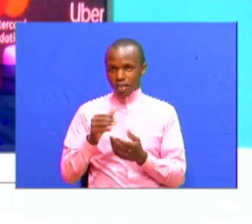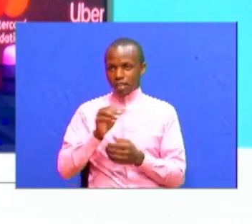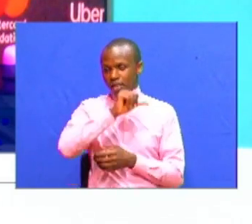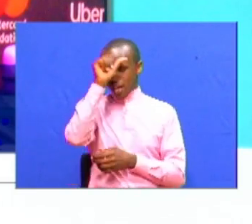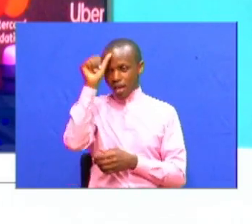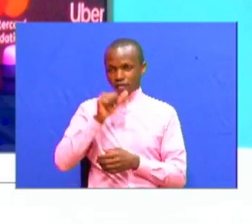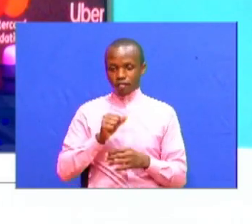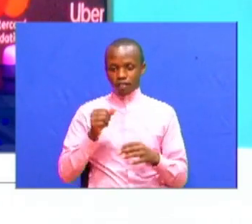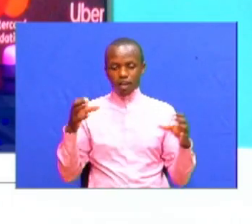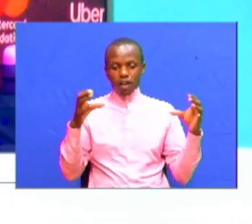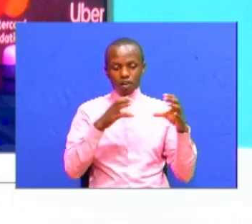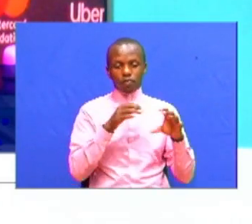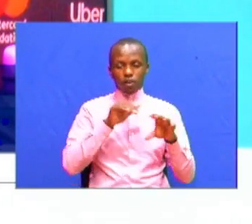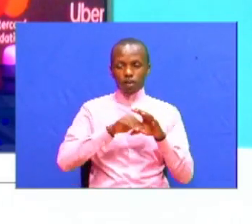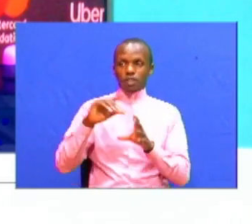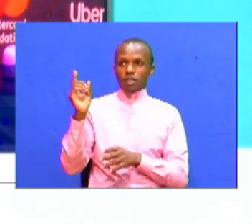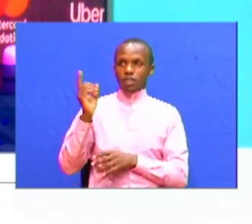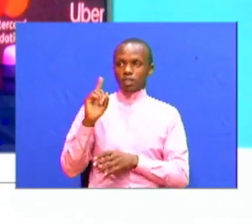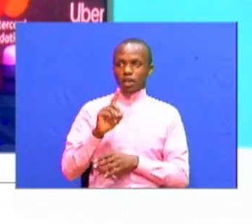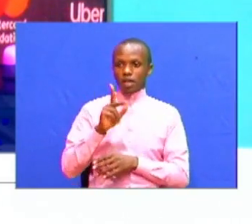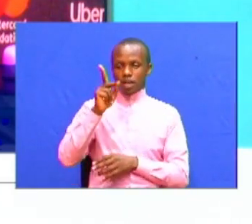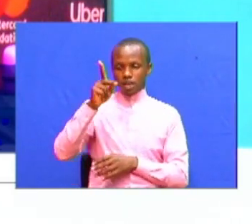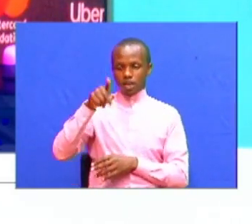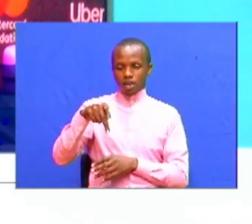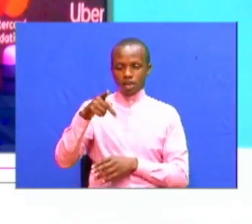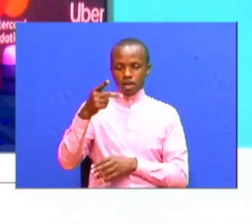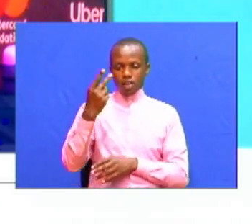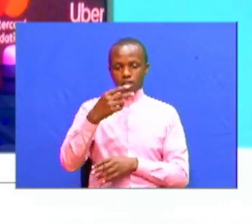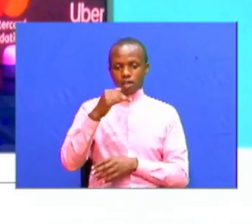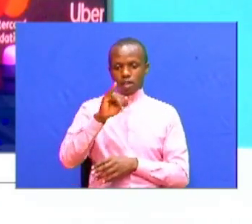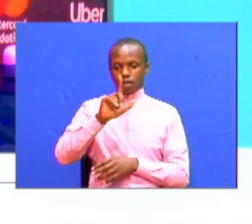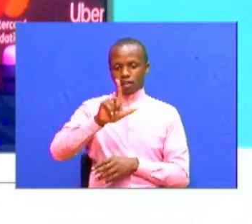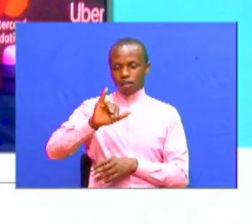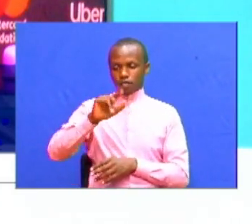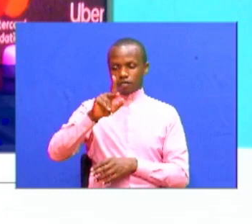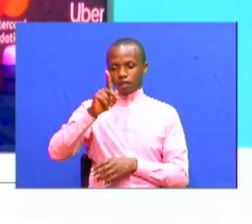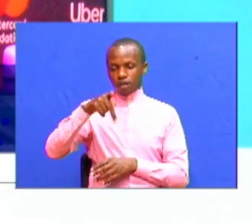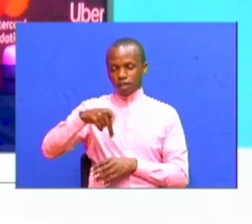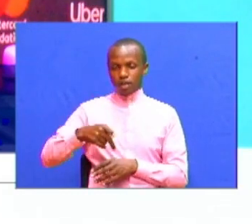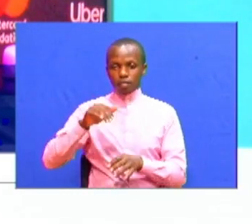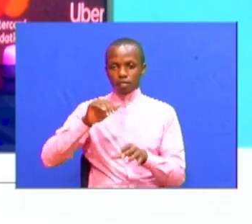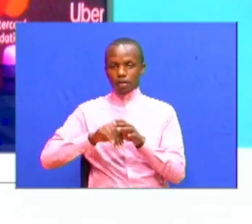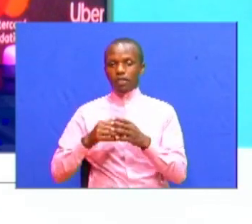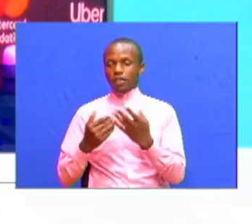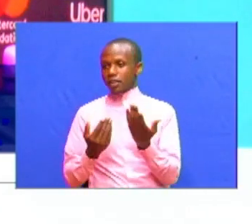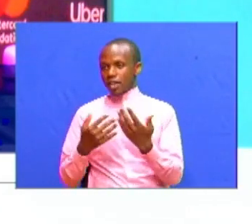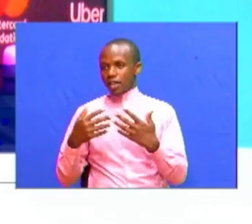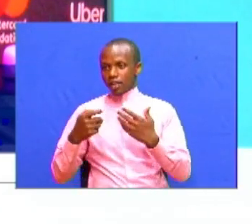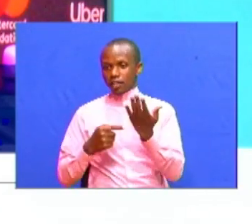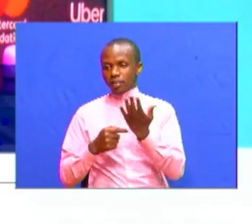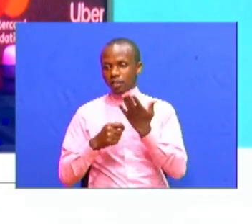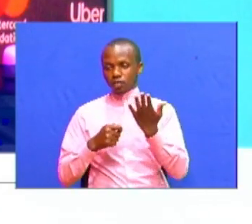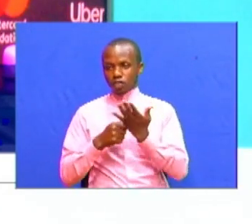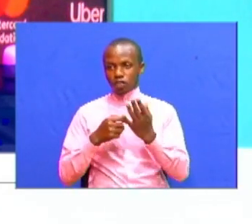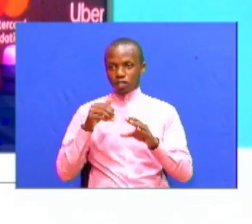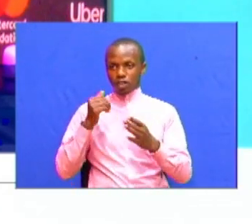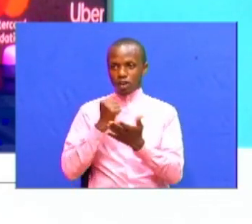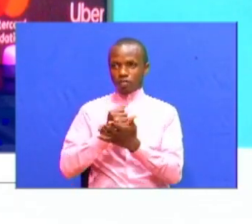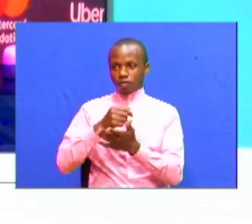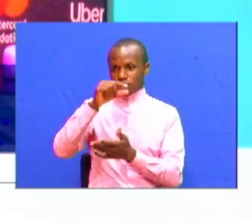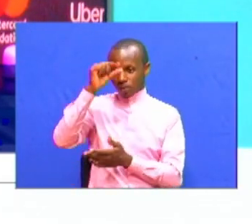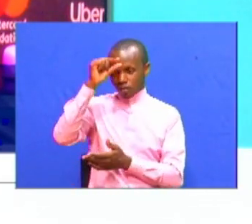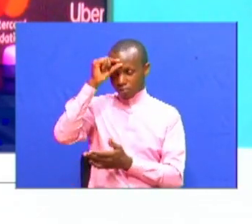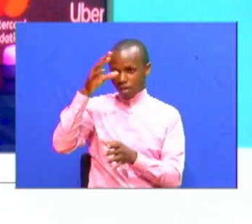being held in Nairobi, Philip Thigo, the Special Envoy on Technology in the Executive Office of the President, highlighted